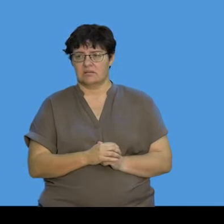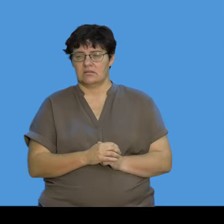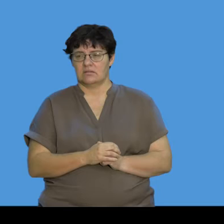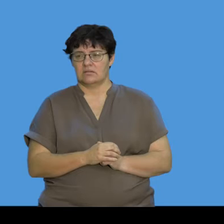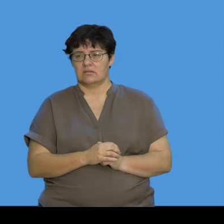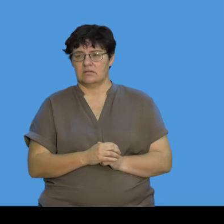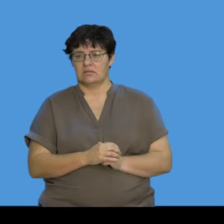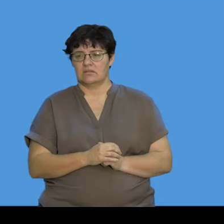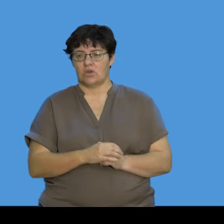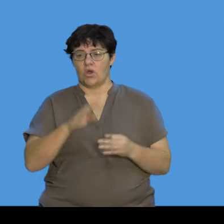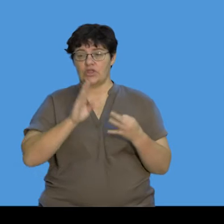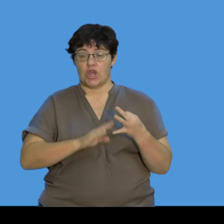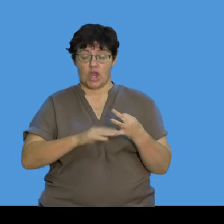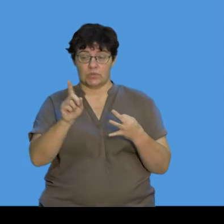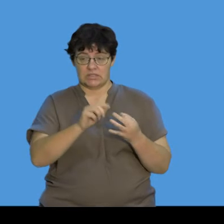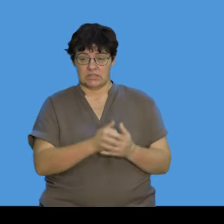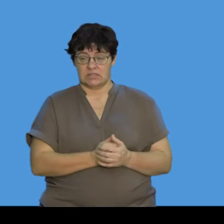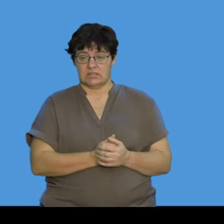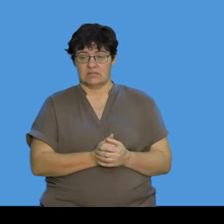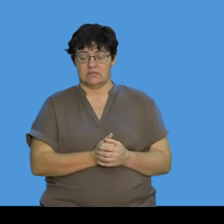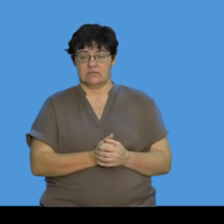two triangles, it will then be